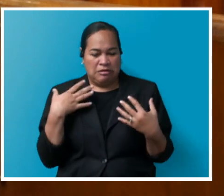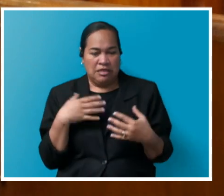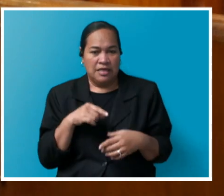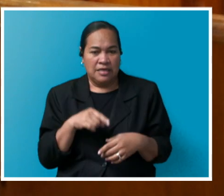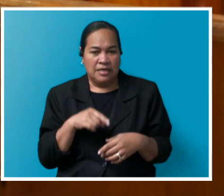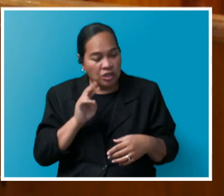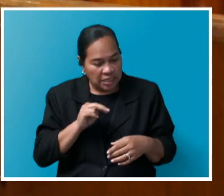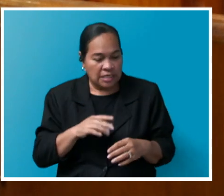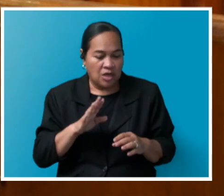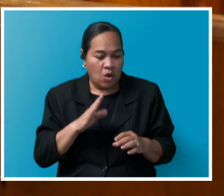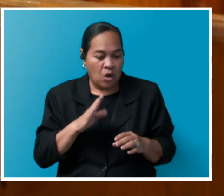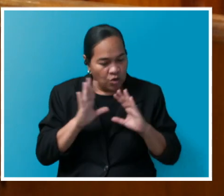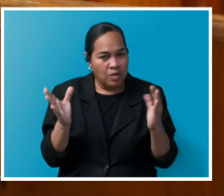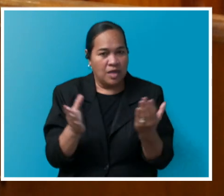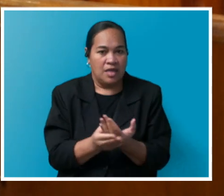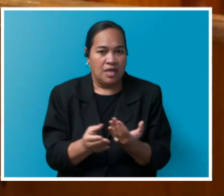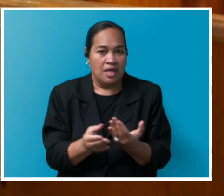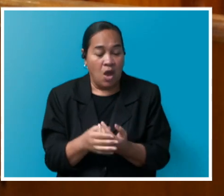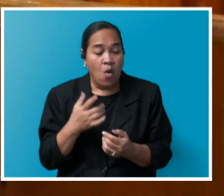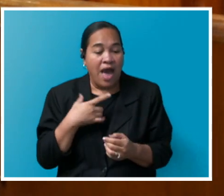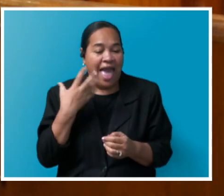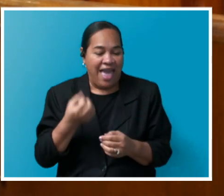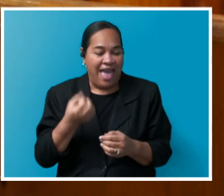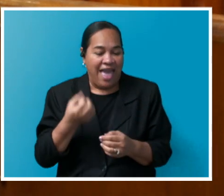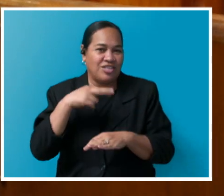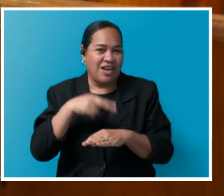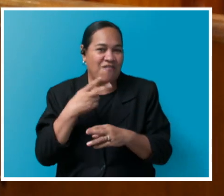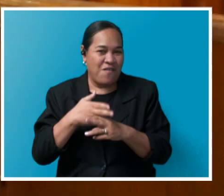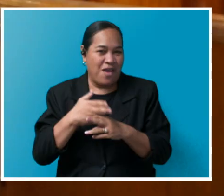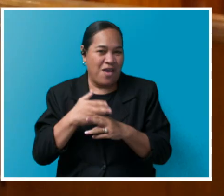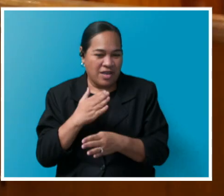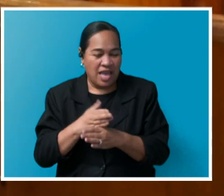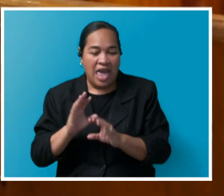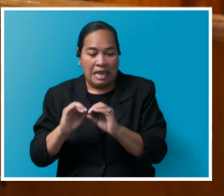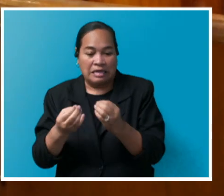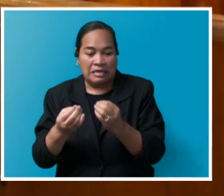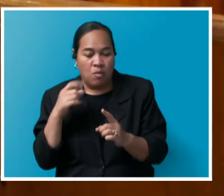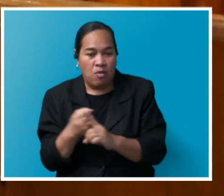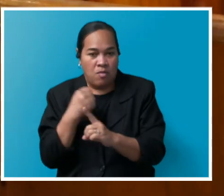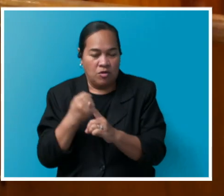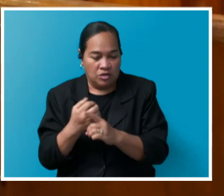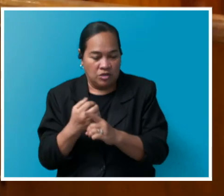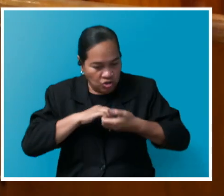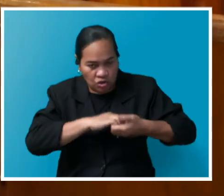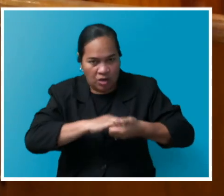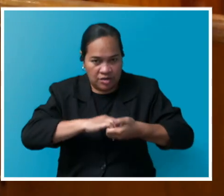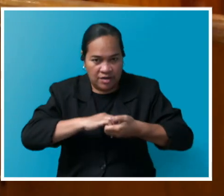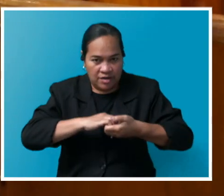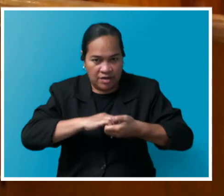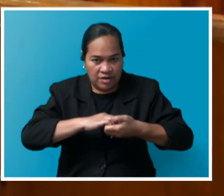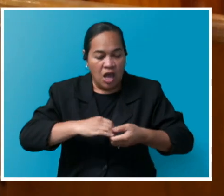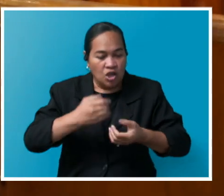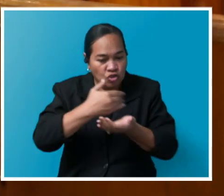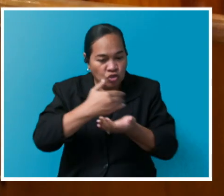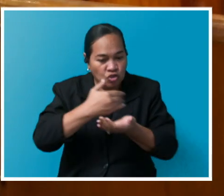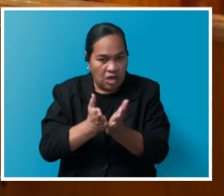collective approach, guided by regional frameworks and institutions that promote solidarity, resource sharing,